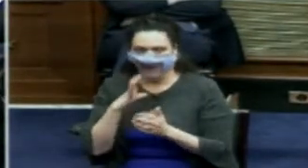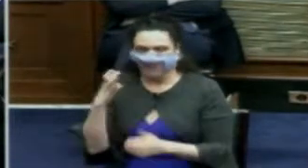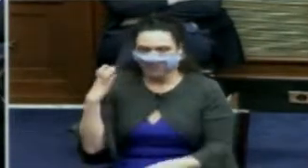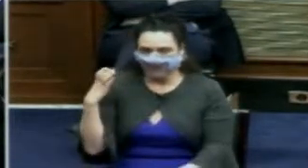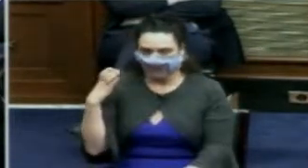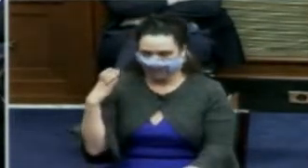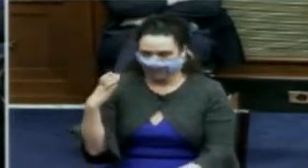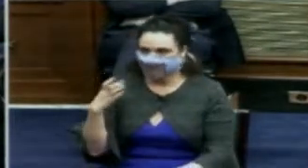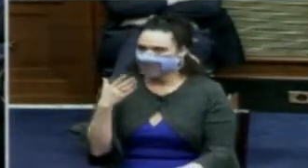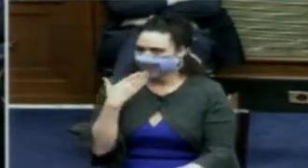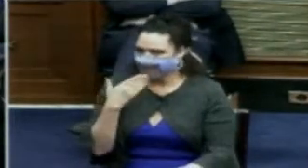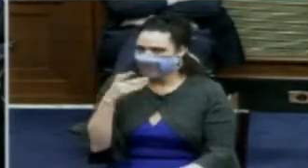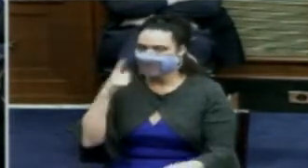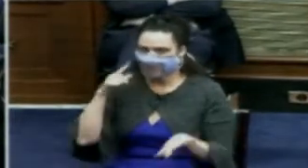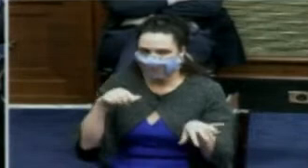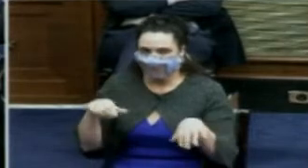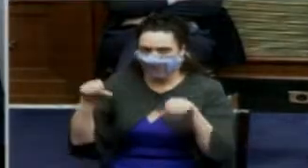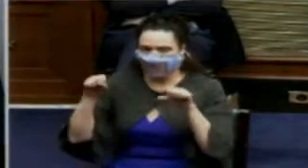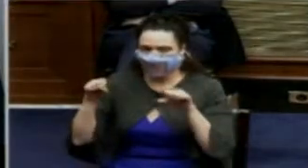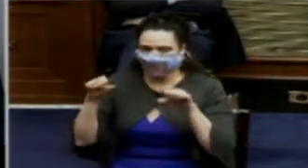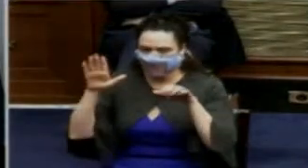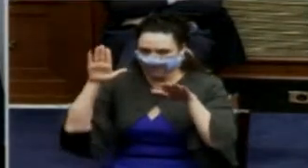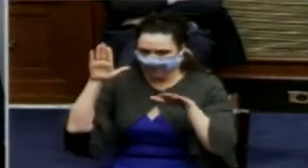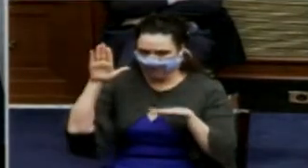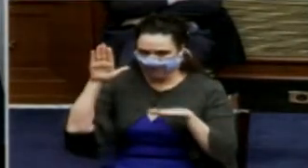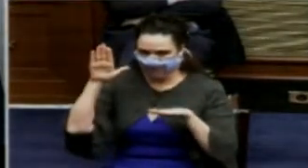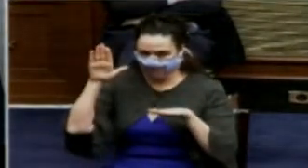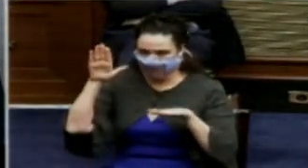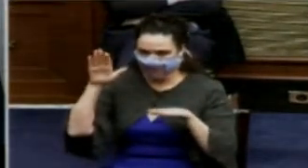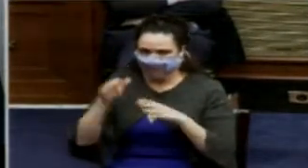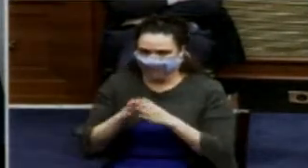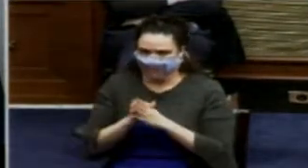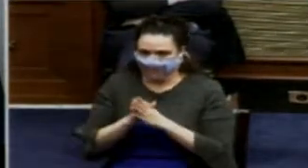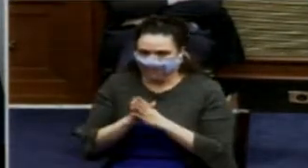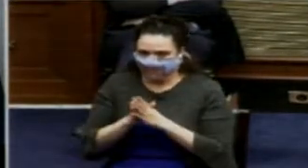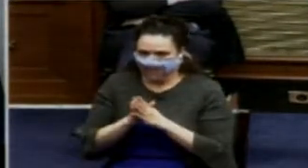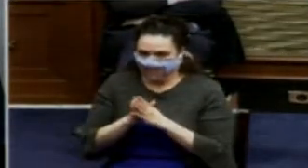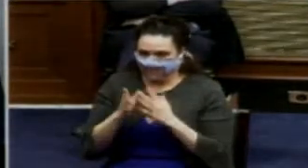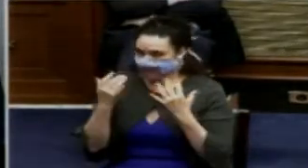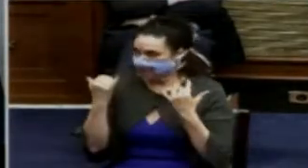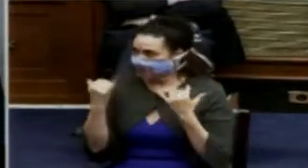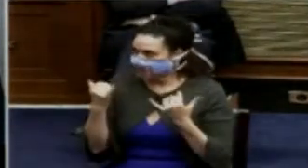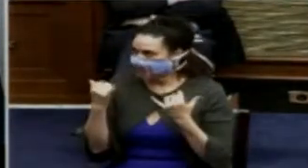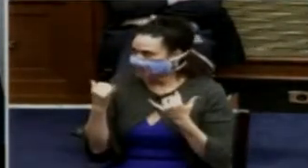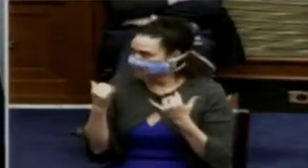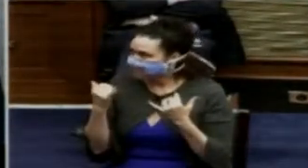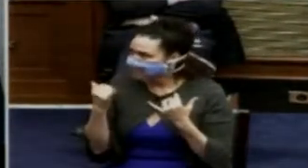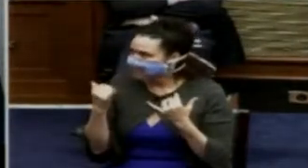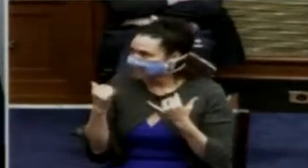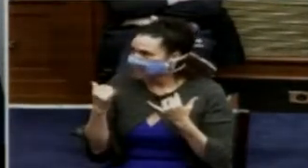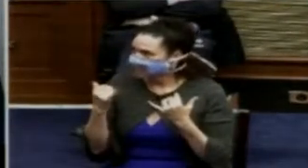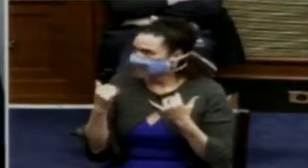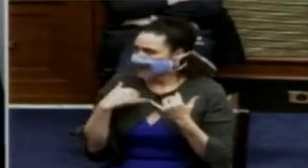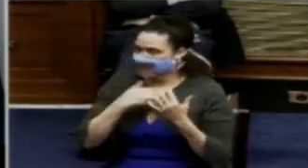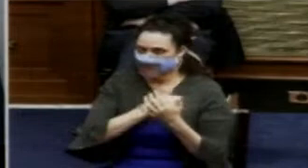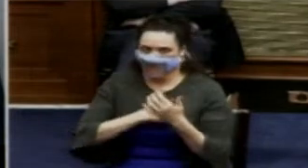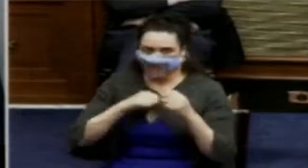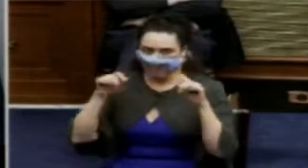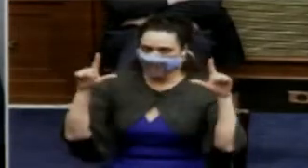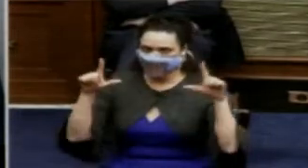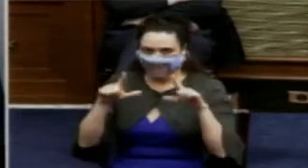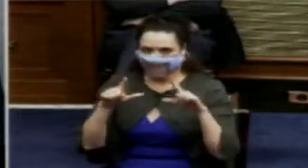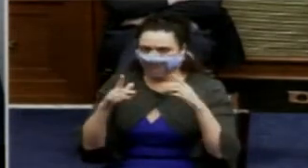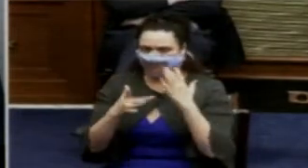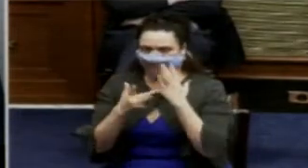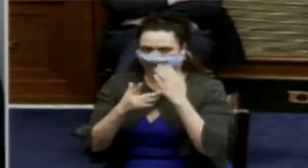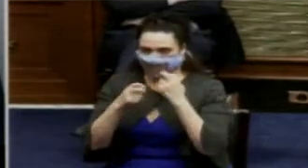this hearing. The muting button wouldn't let me mute, so I couldn't get off of the screen to do that. But anyway,